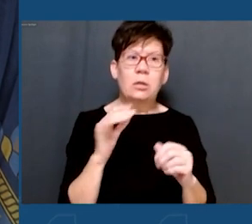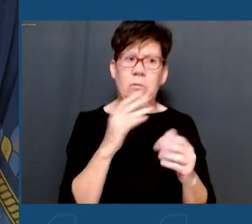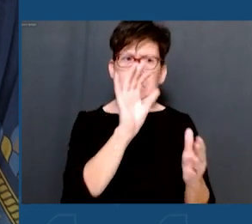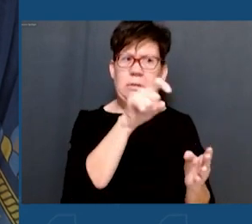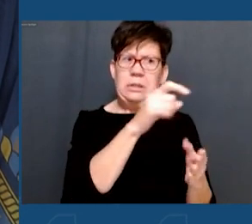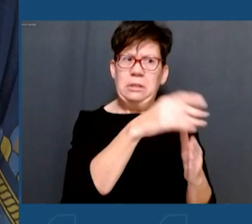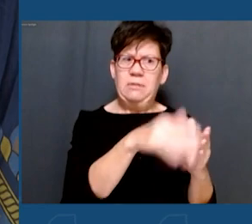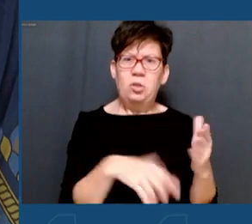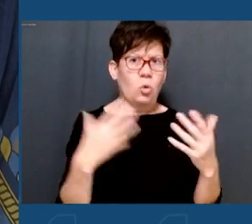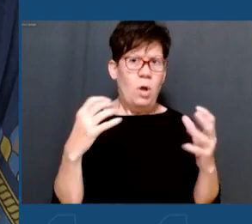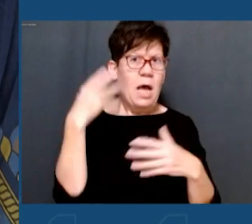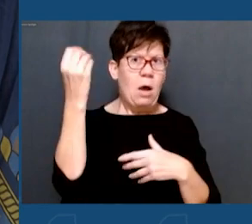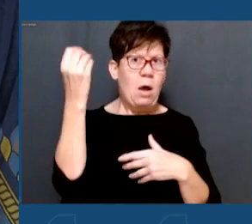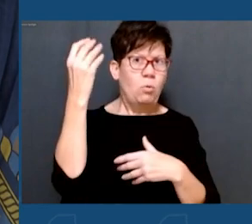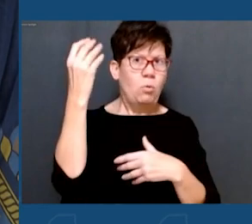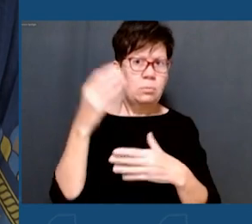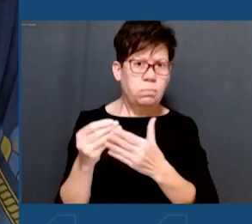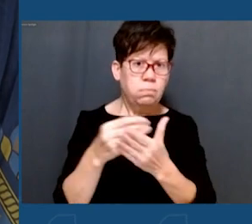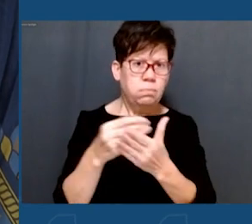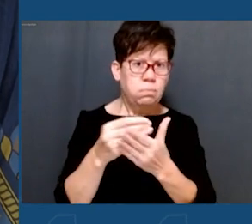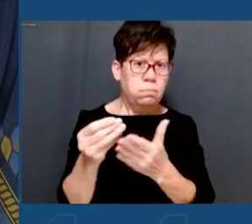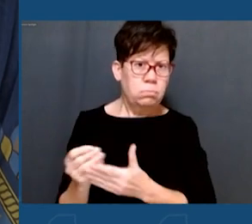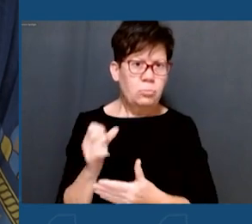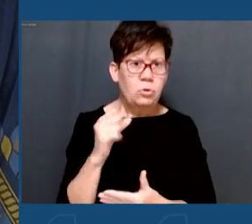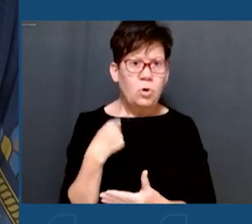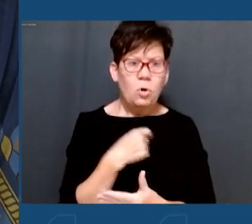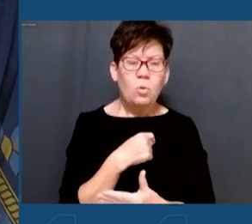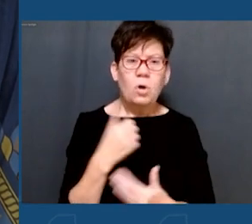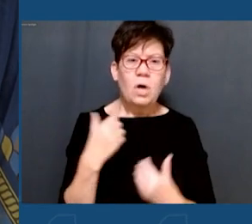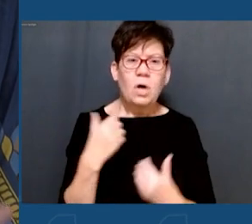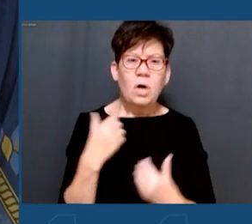out there. So we're going to have widespread